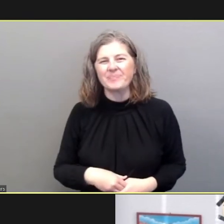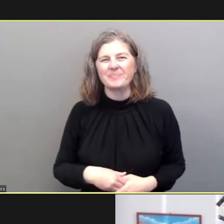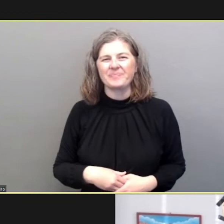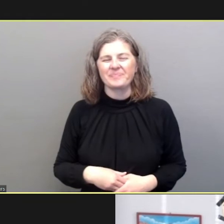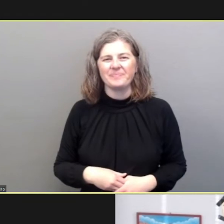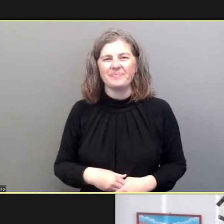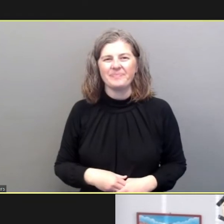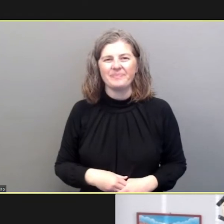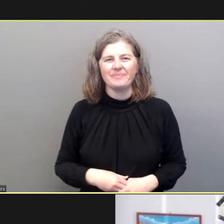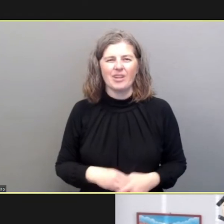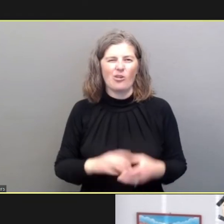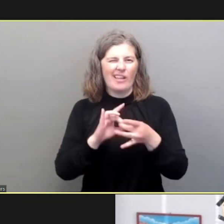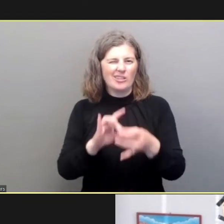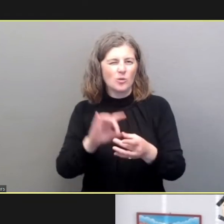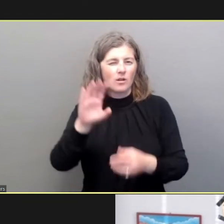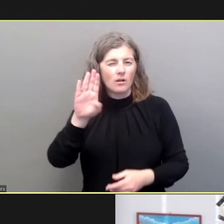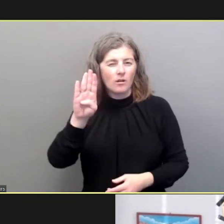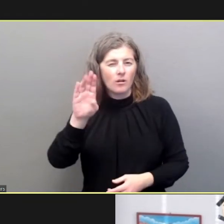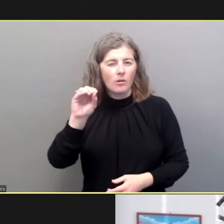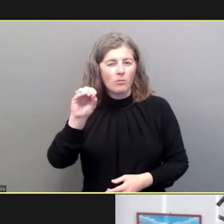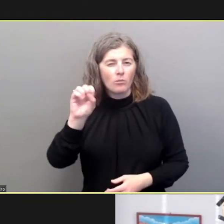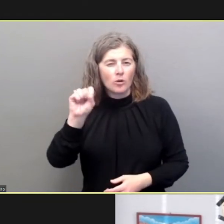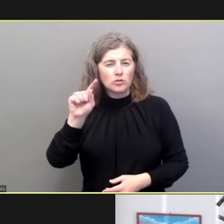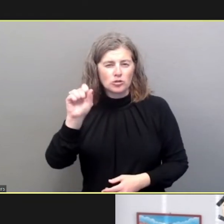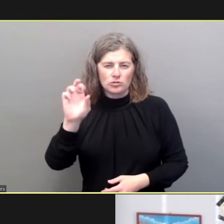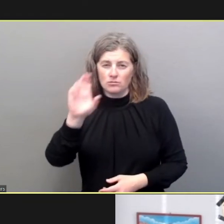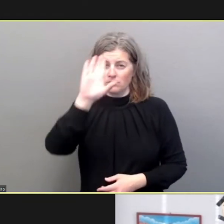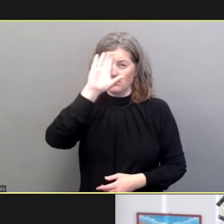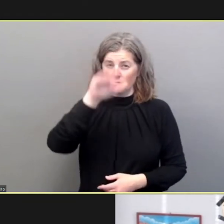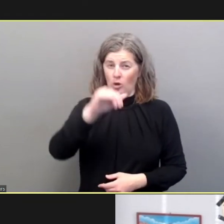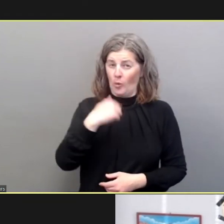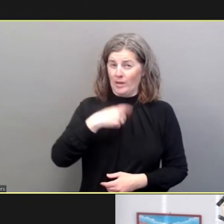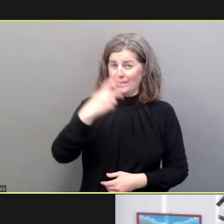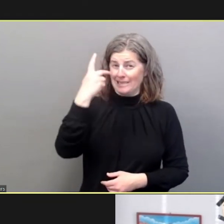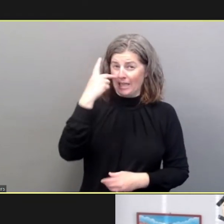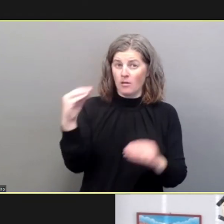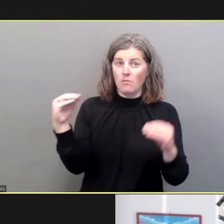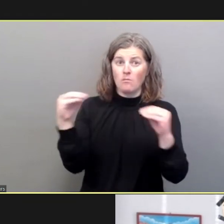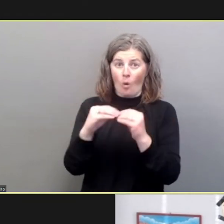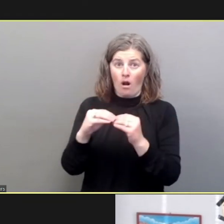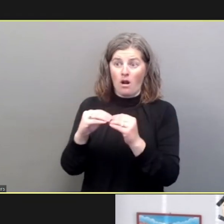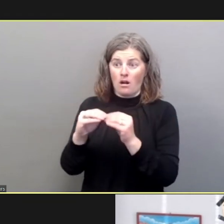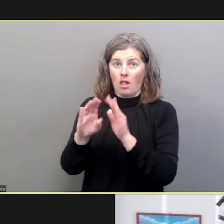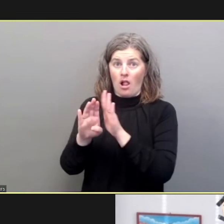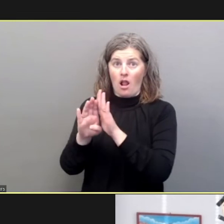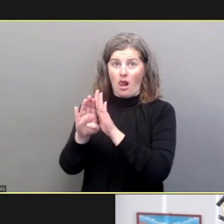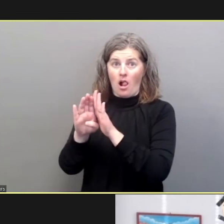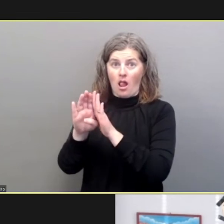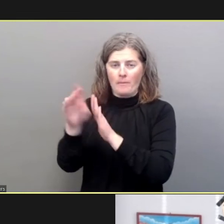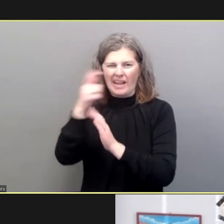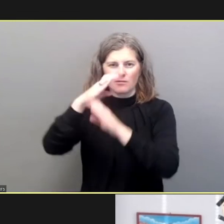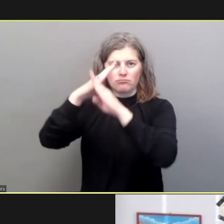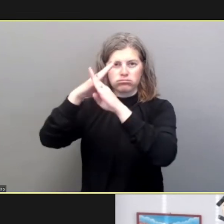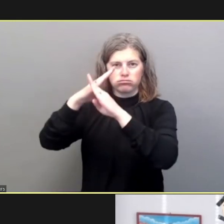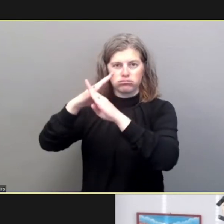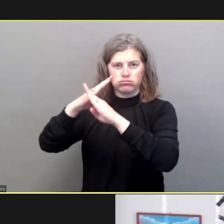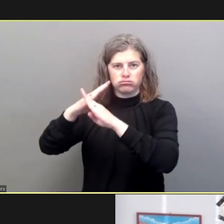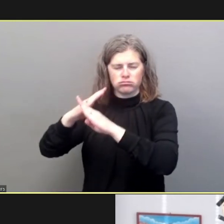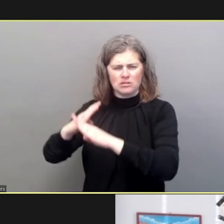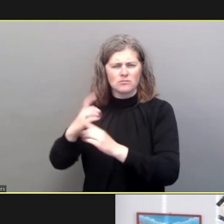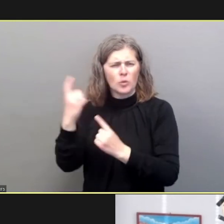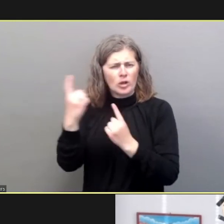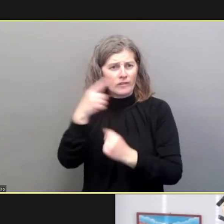about boosters and the fact, obviously, that we're seeing more cases, as you guys mentioned, the waning immunity. I'm wondering, have you